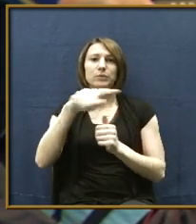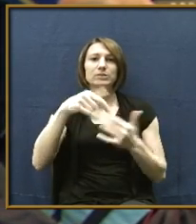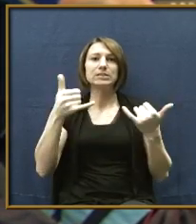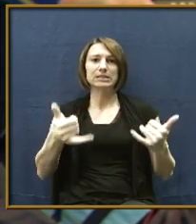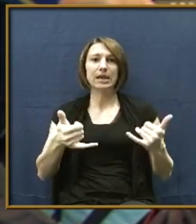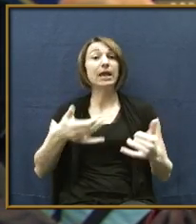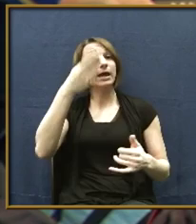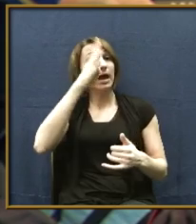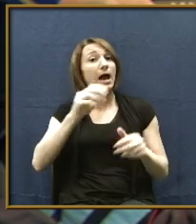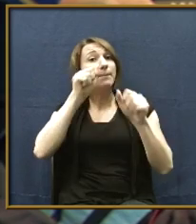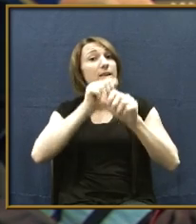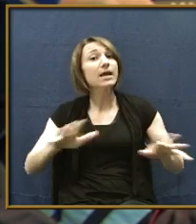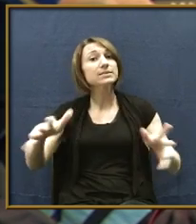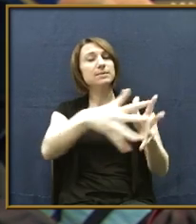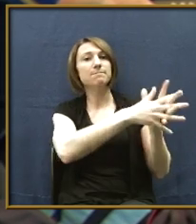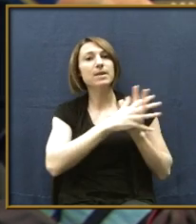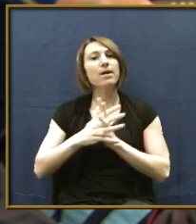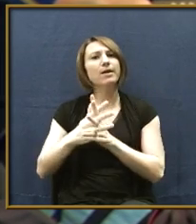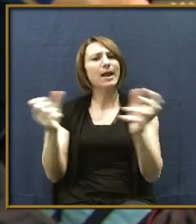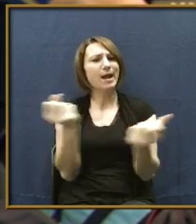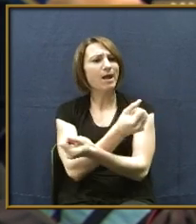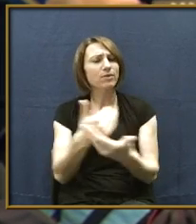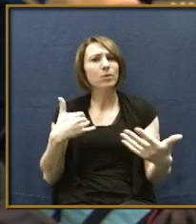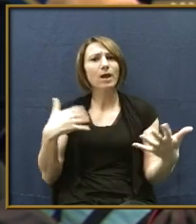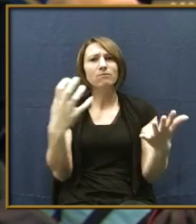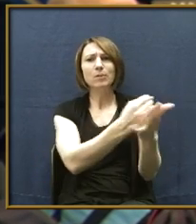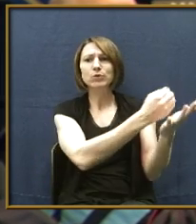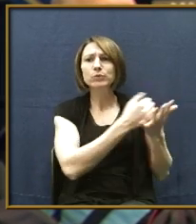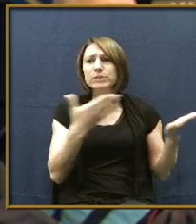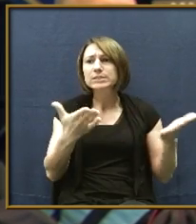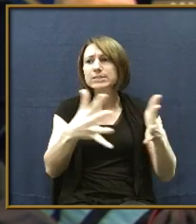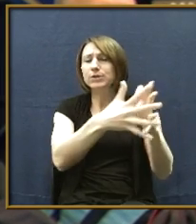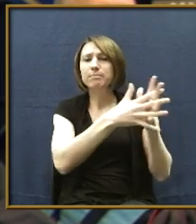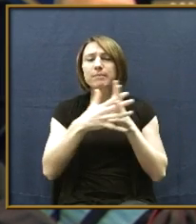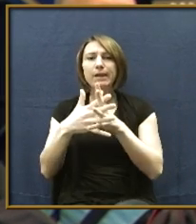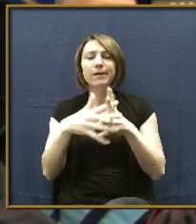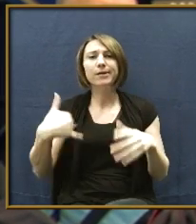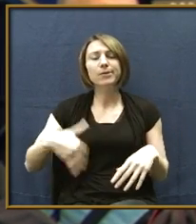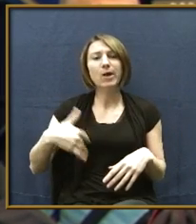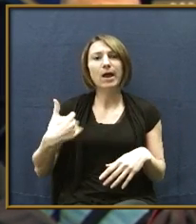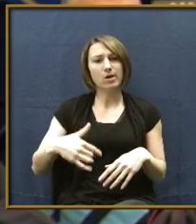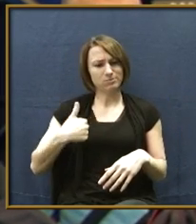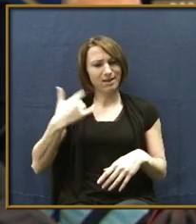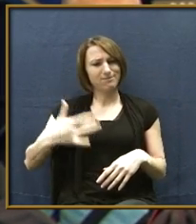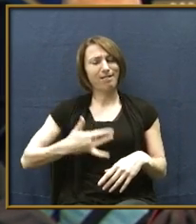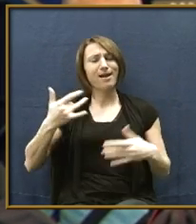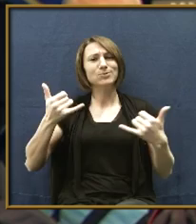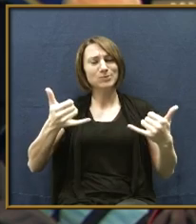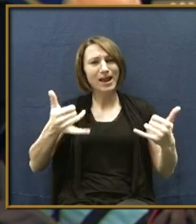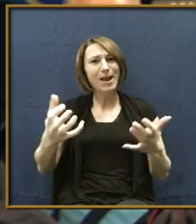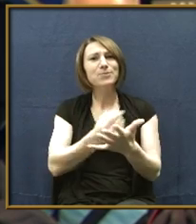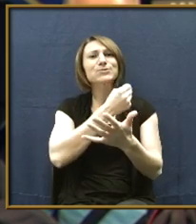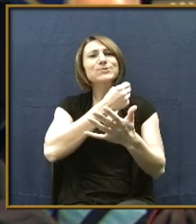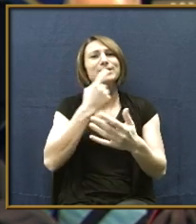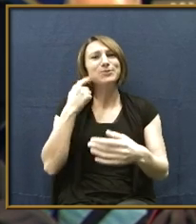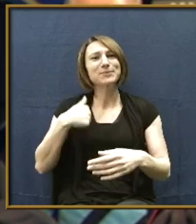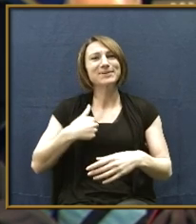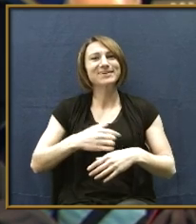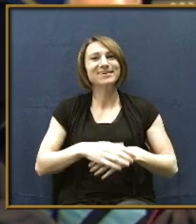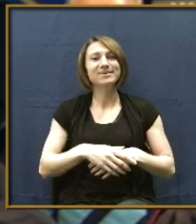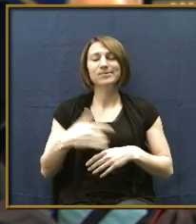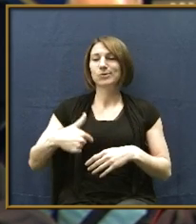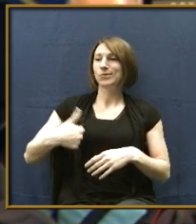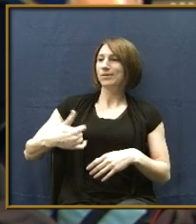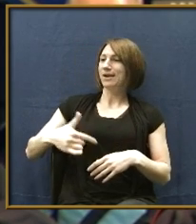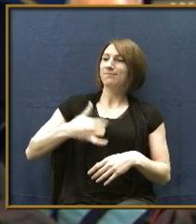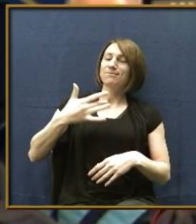bless America and all of its opportunities for allowing such an opportunity to me. This has to be one of the highest forms